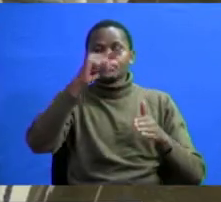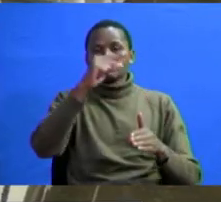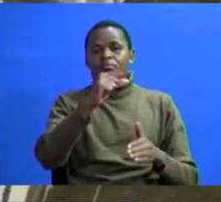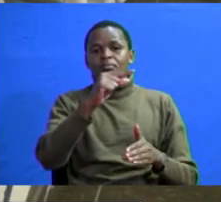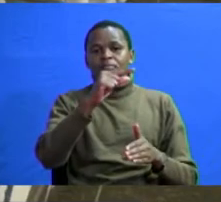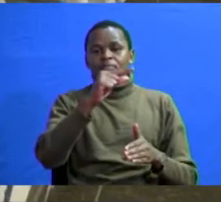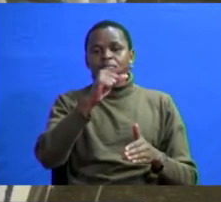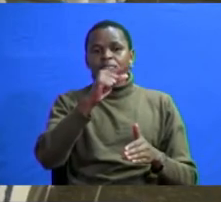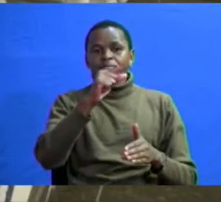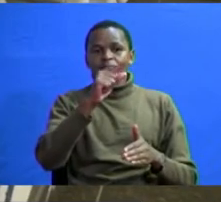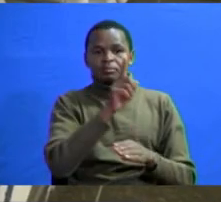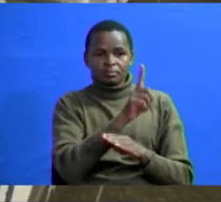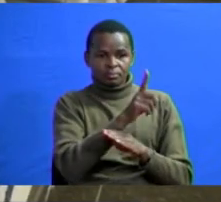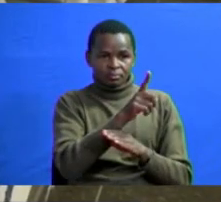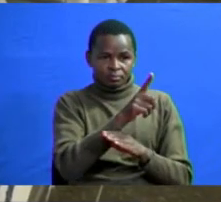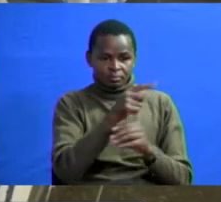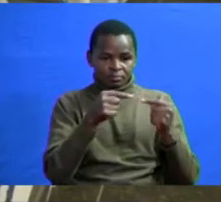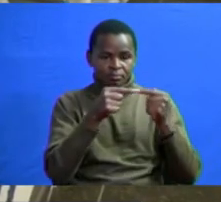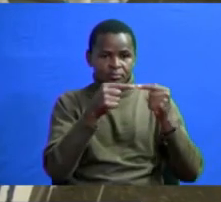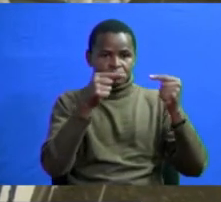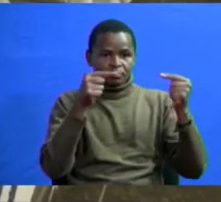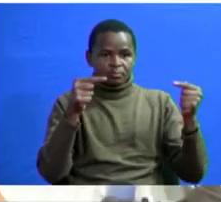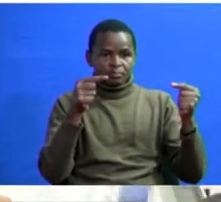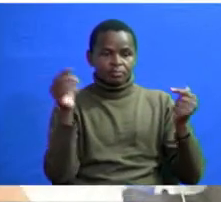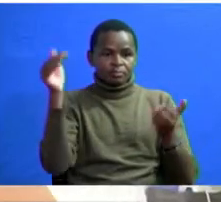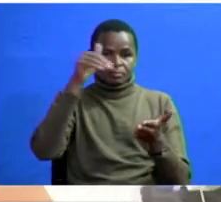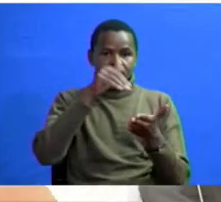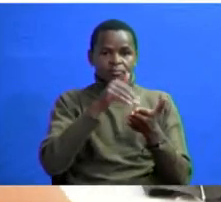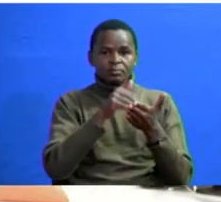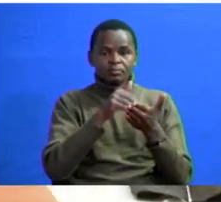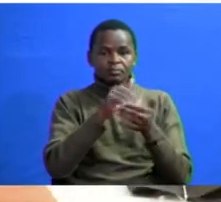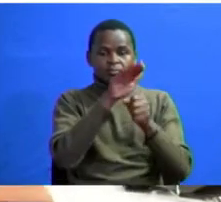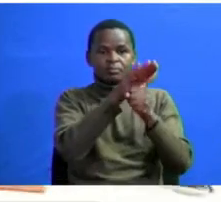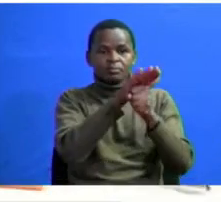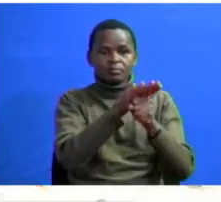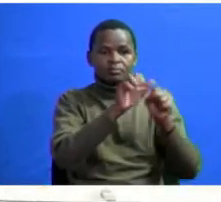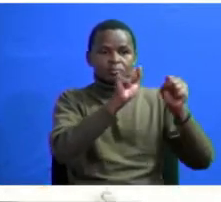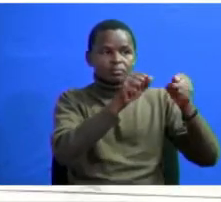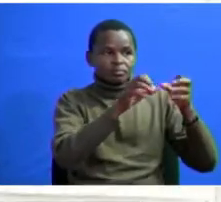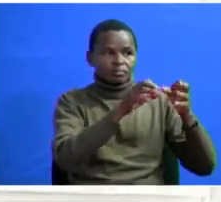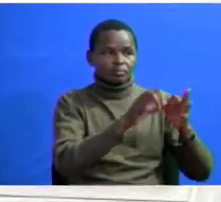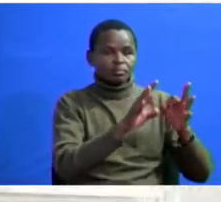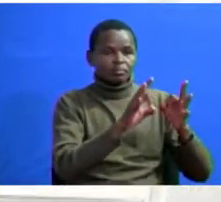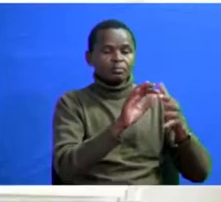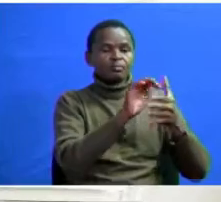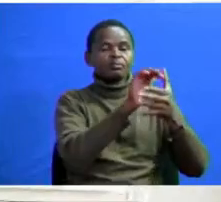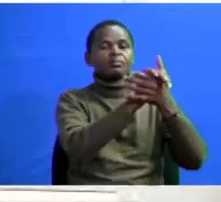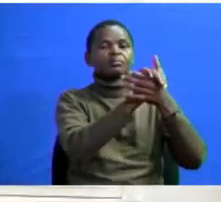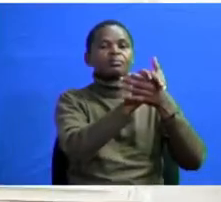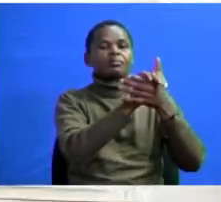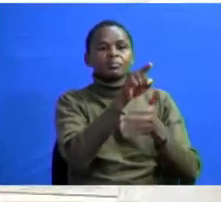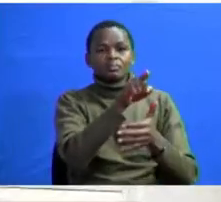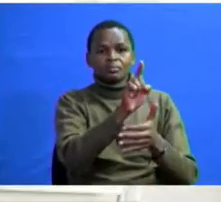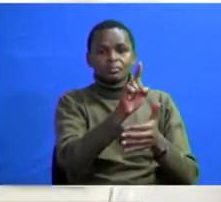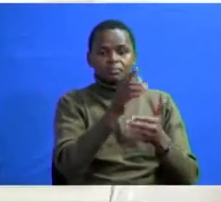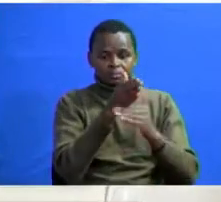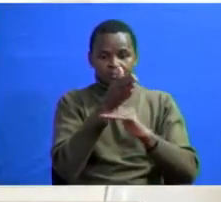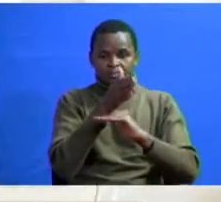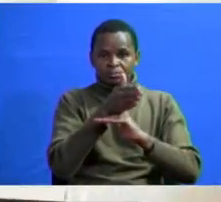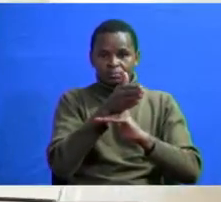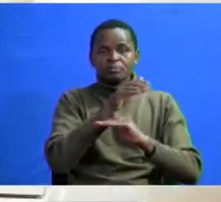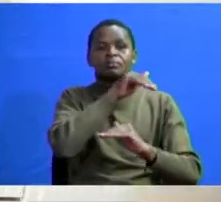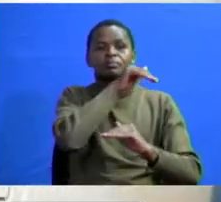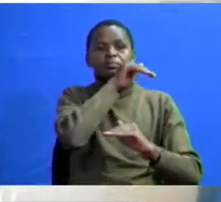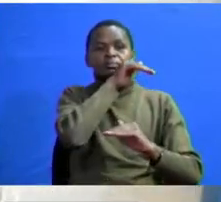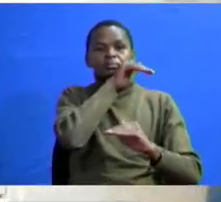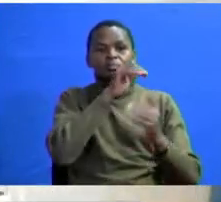Gachagua slammed on the opposition, once again disclaiming any possibility of a handshake. This comes after Azimio's